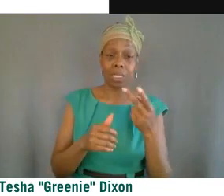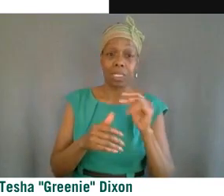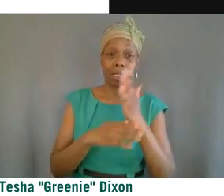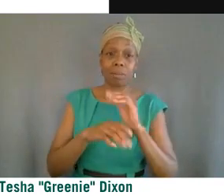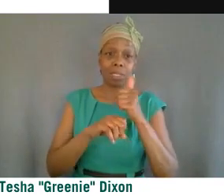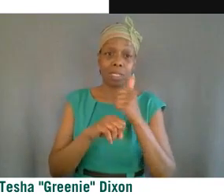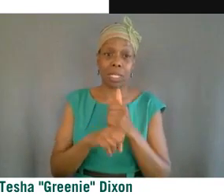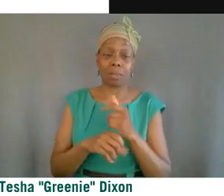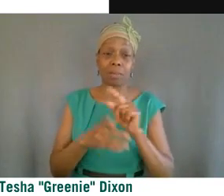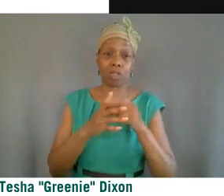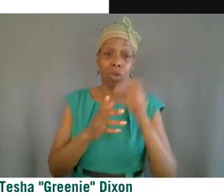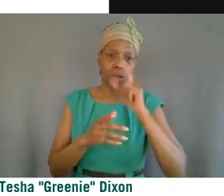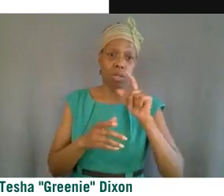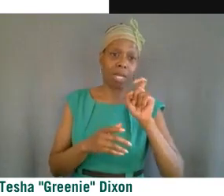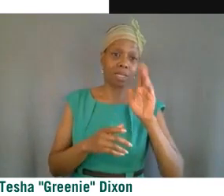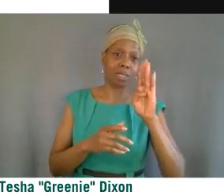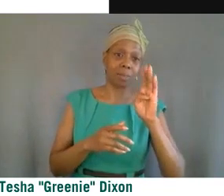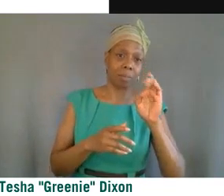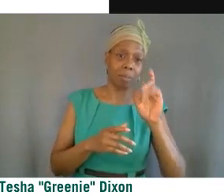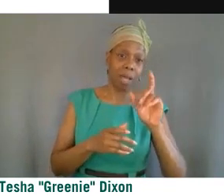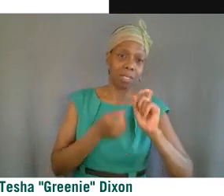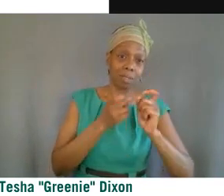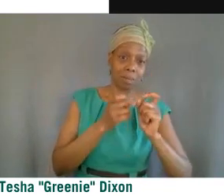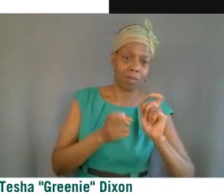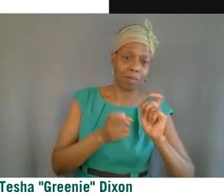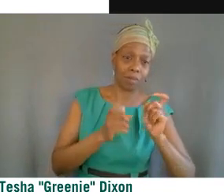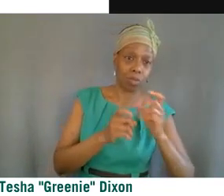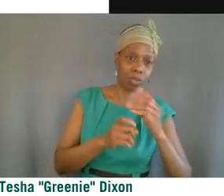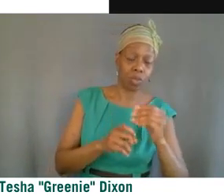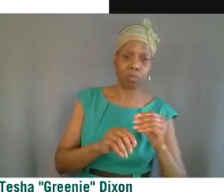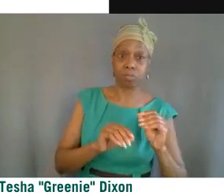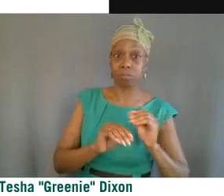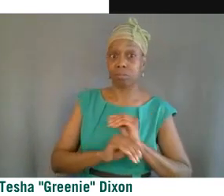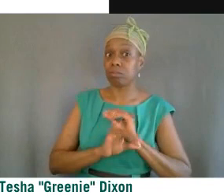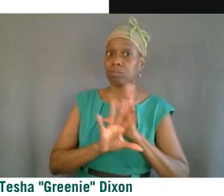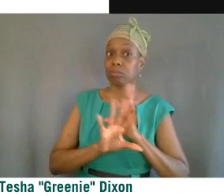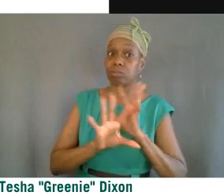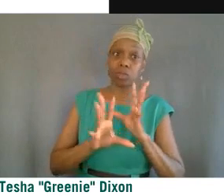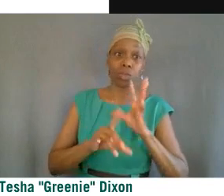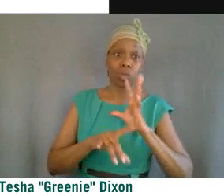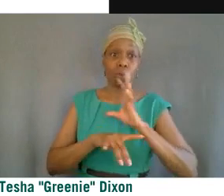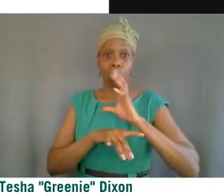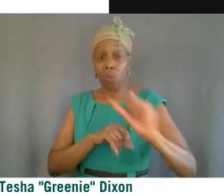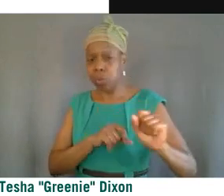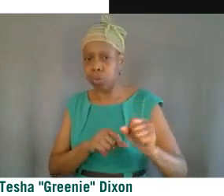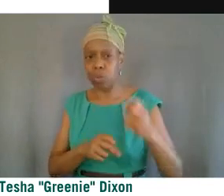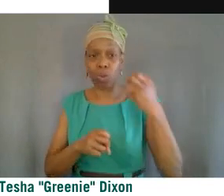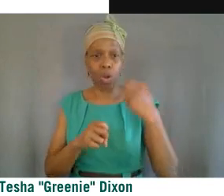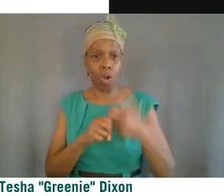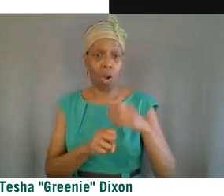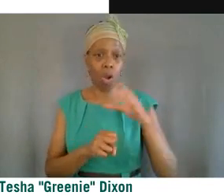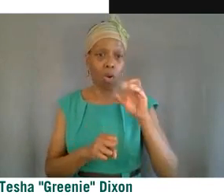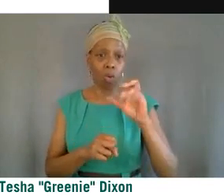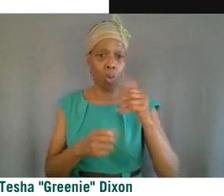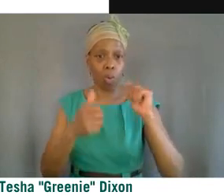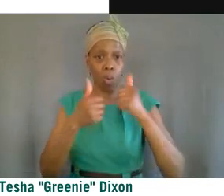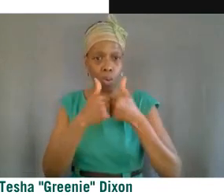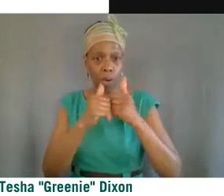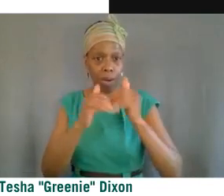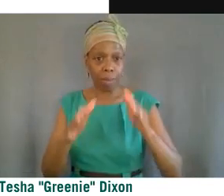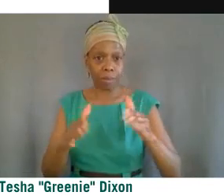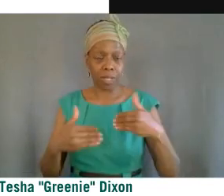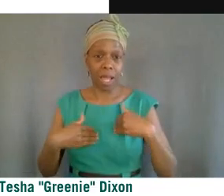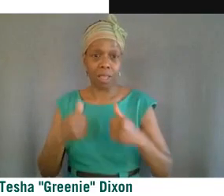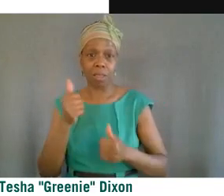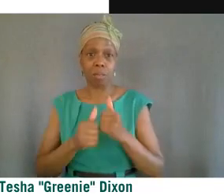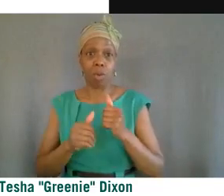some setups, they are phenomenal. There are absolutely some hardcore gamers out there who have the most incredible setups that